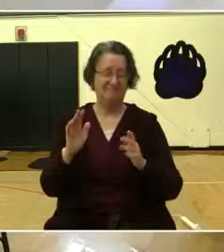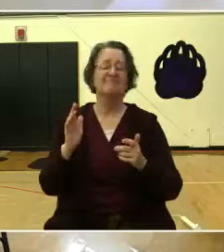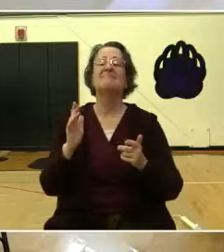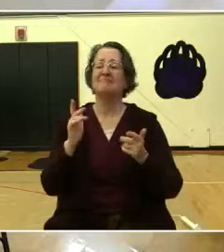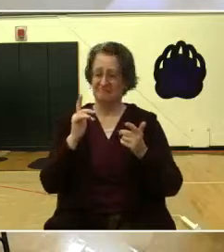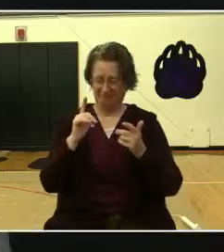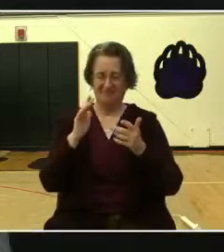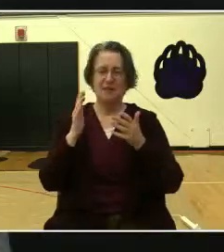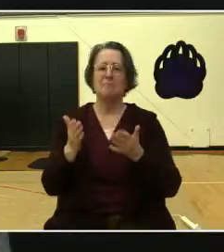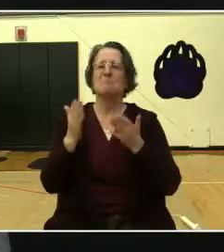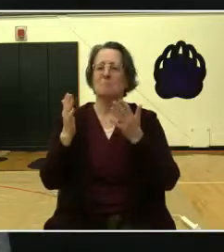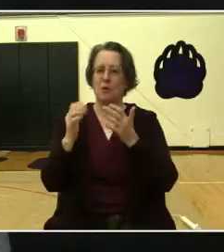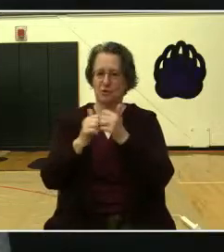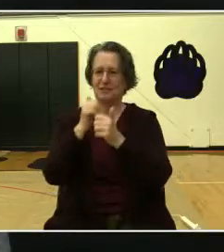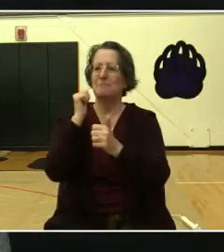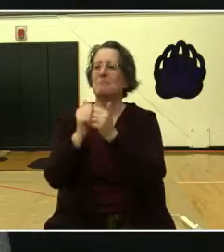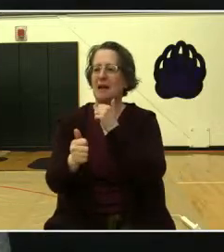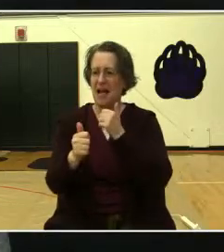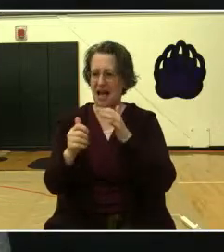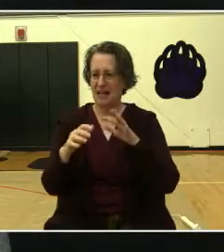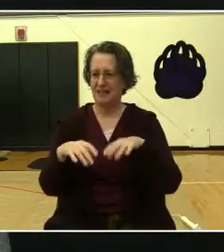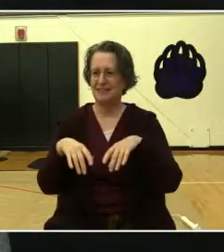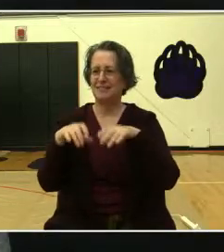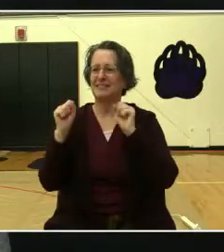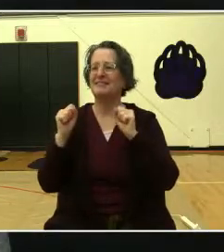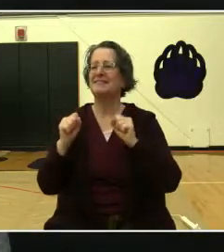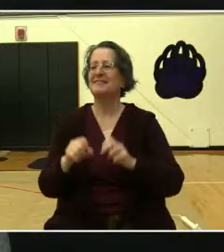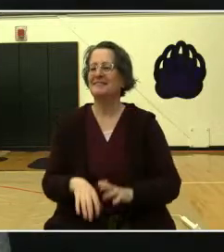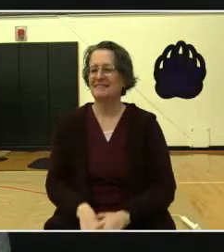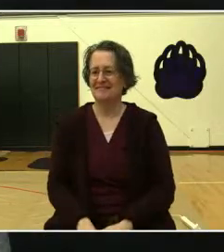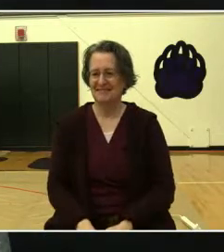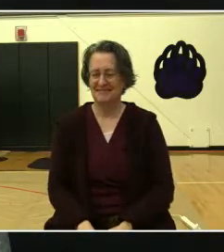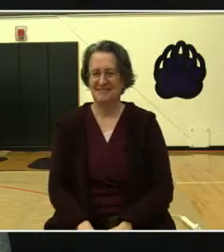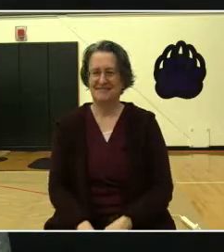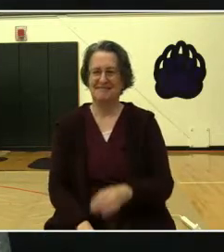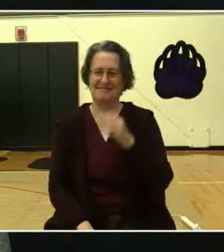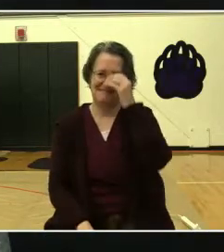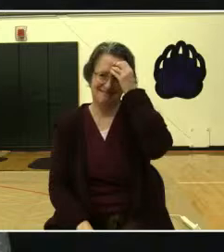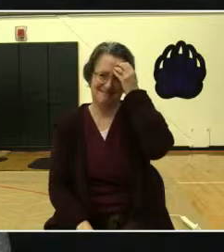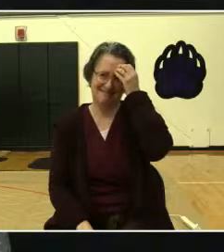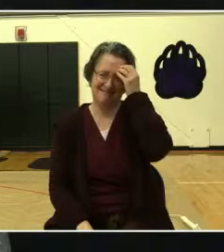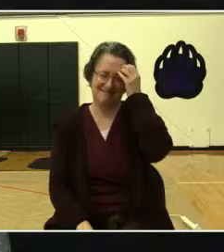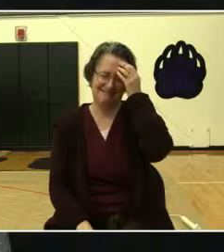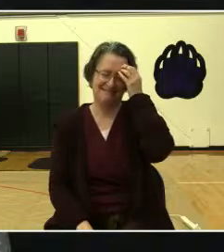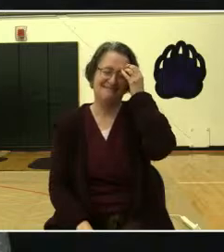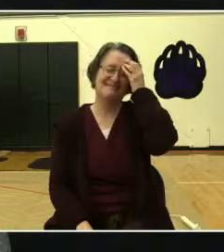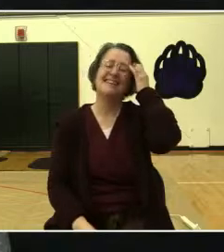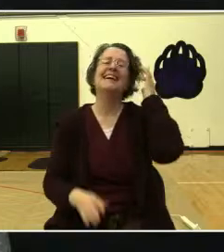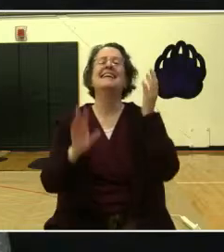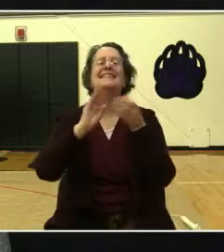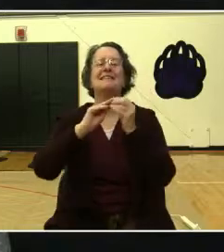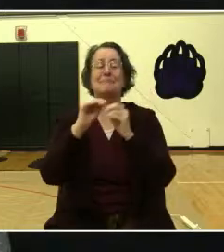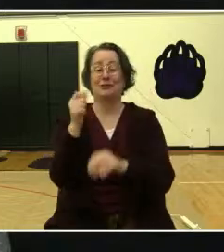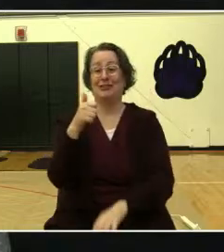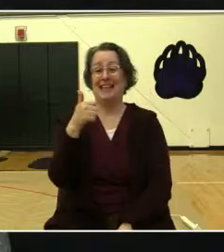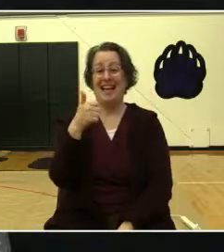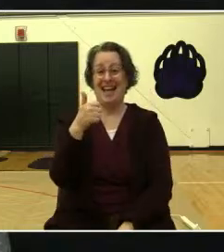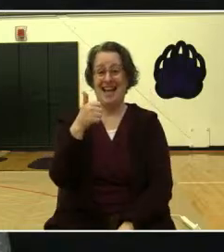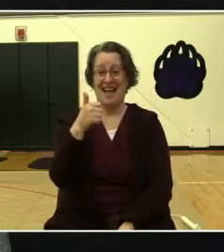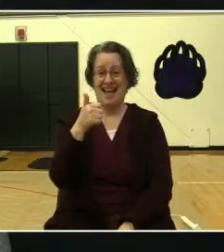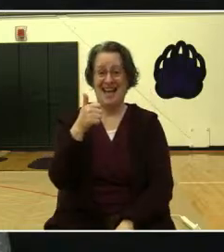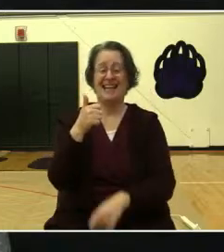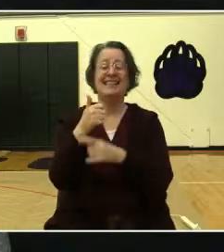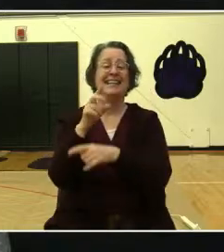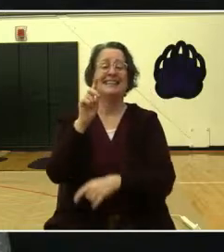it the eyes do have it and you've adopted article 9ine for article 10 the moderator recognizes is